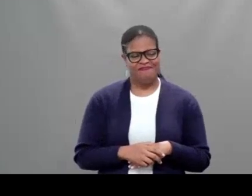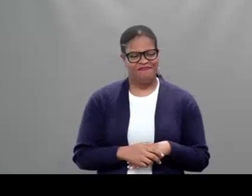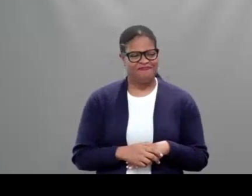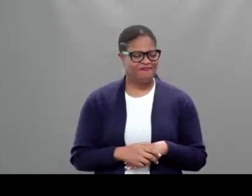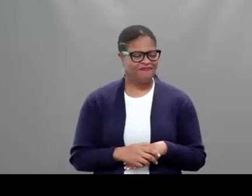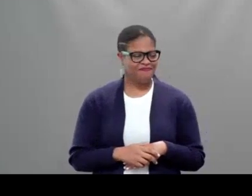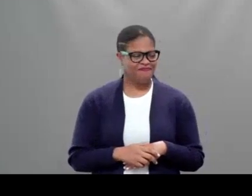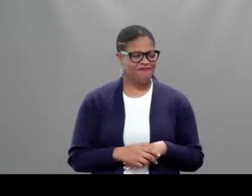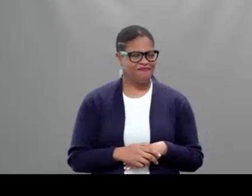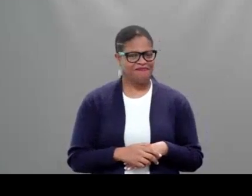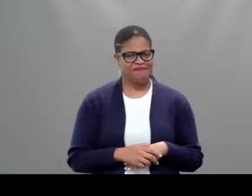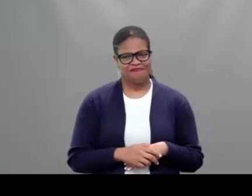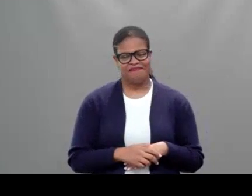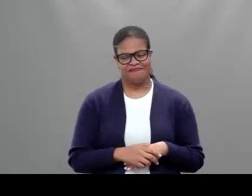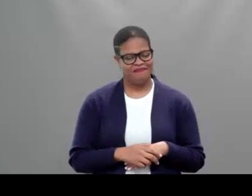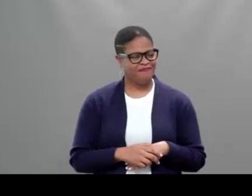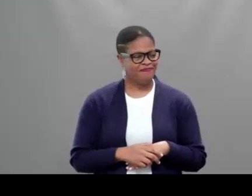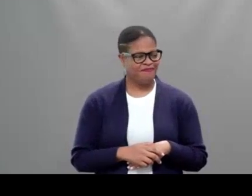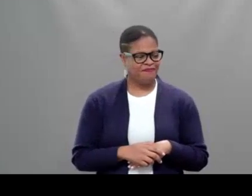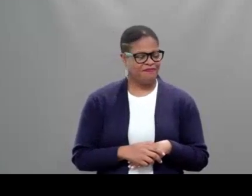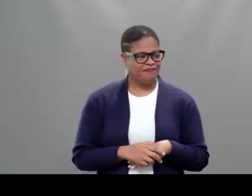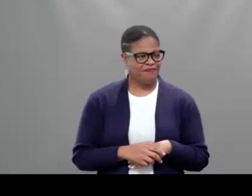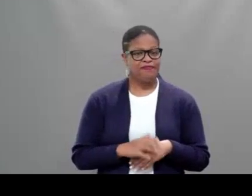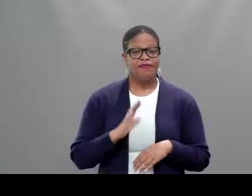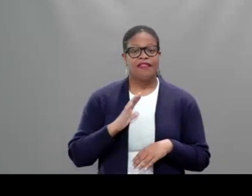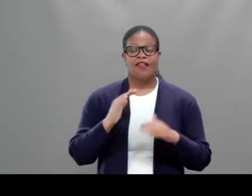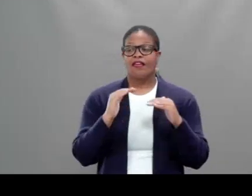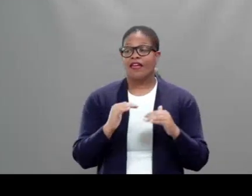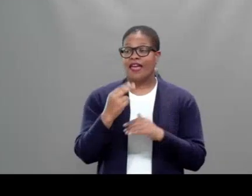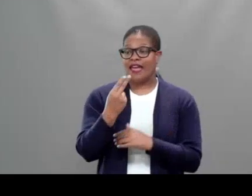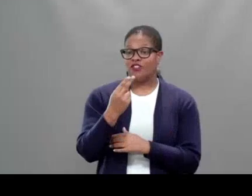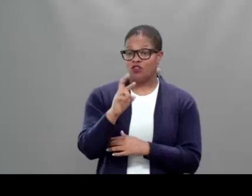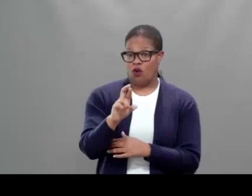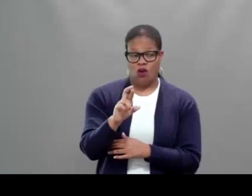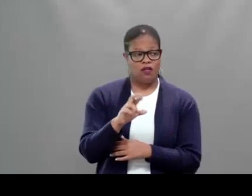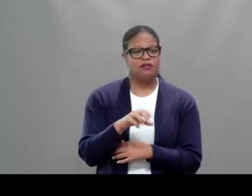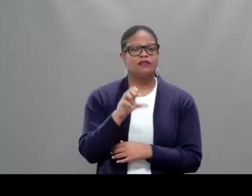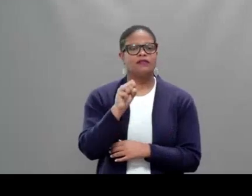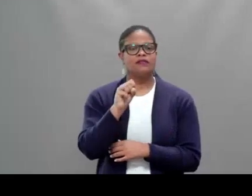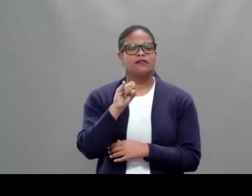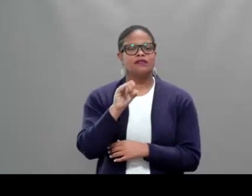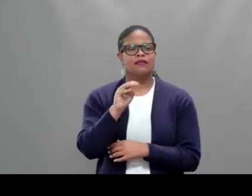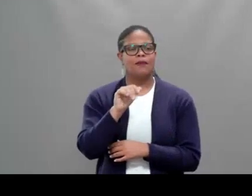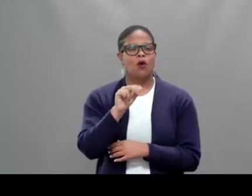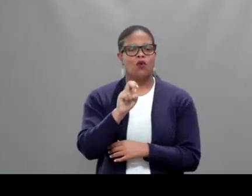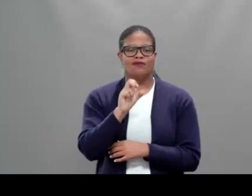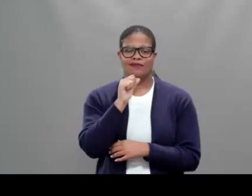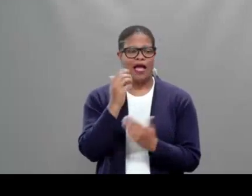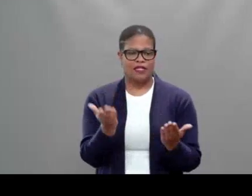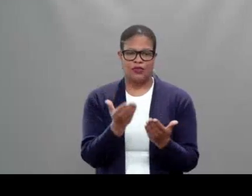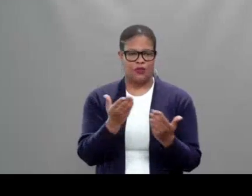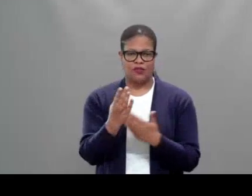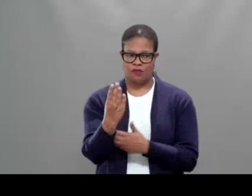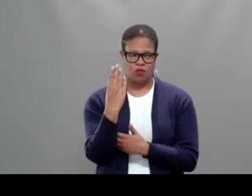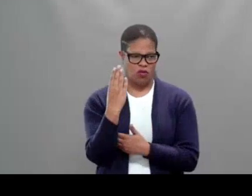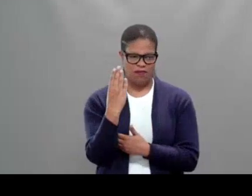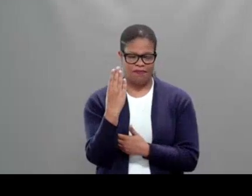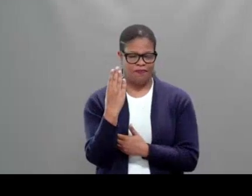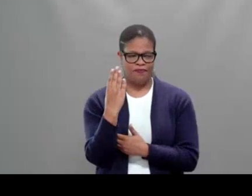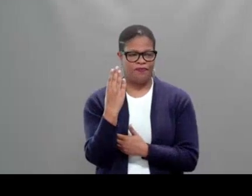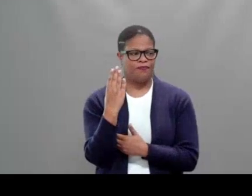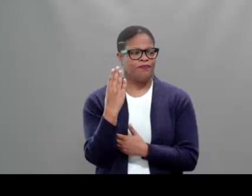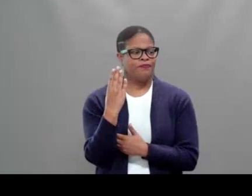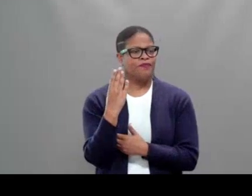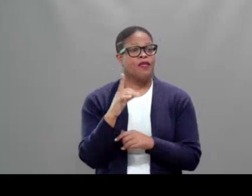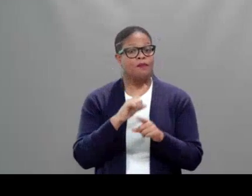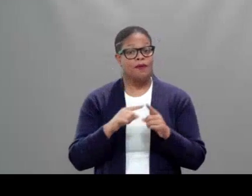Okay, so our HR updates, Simone couldn't be here this morning, but we